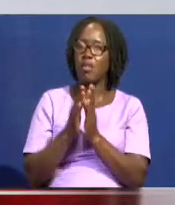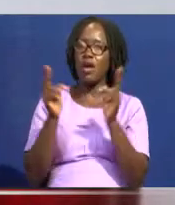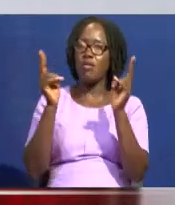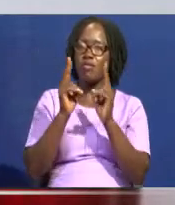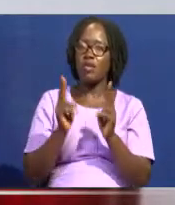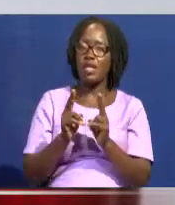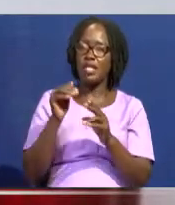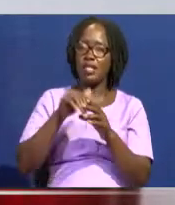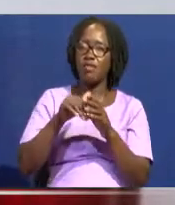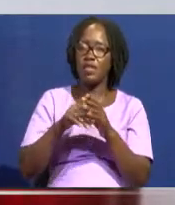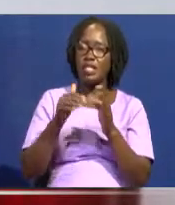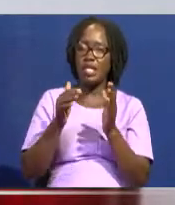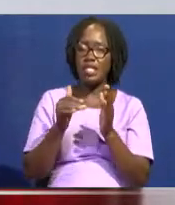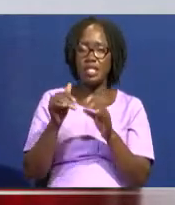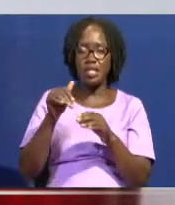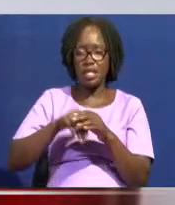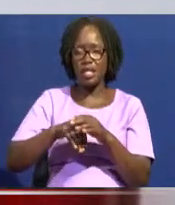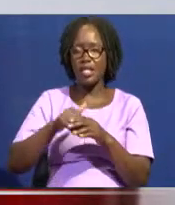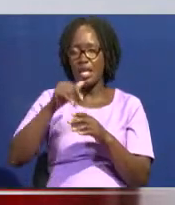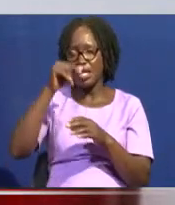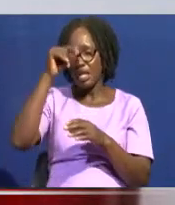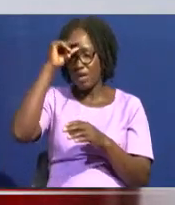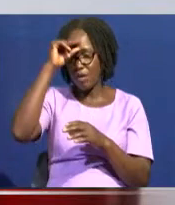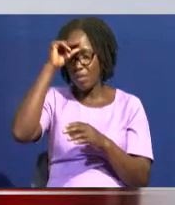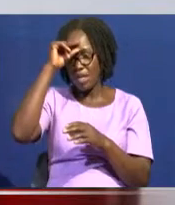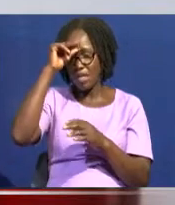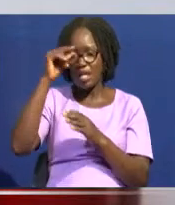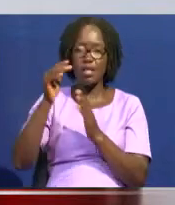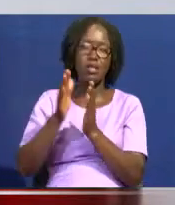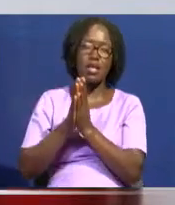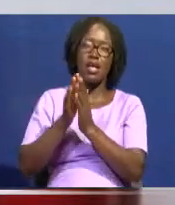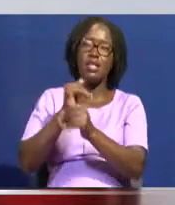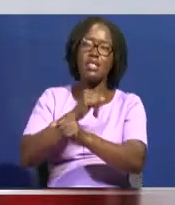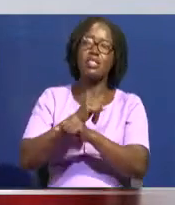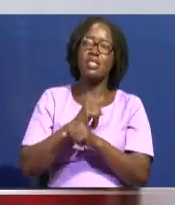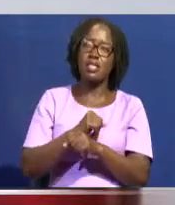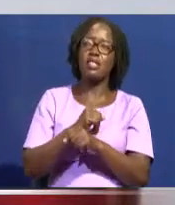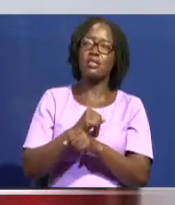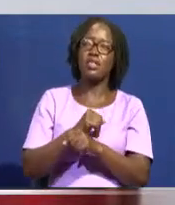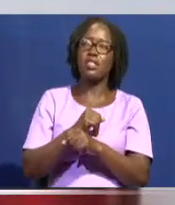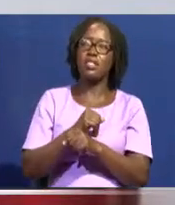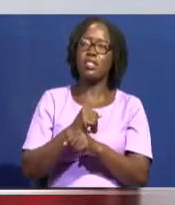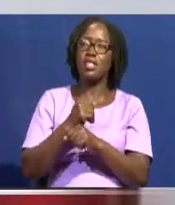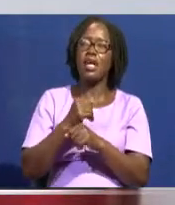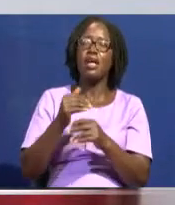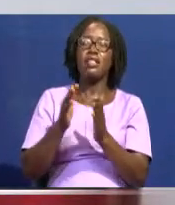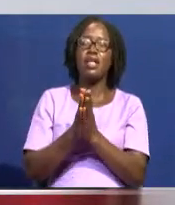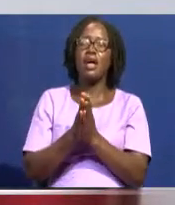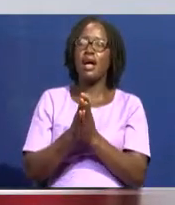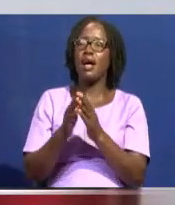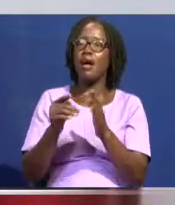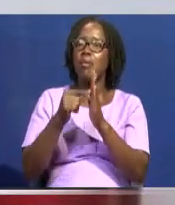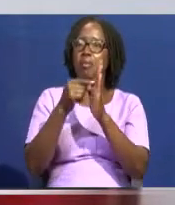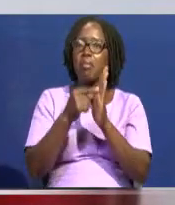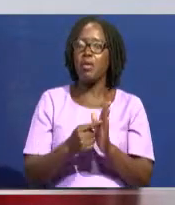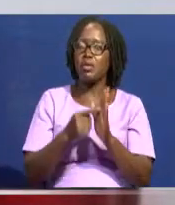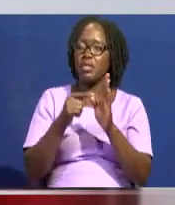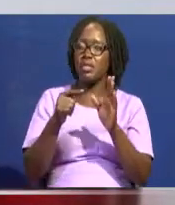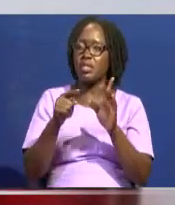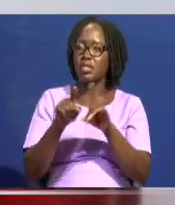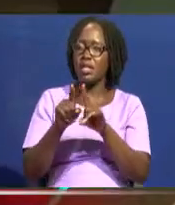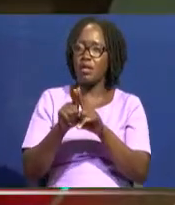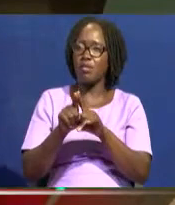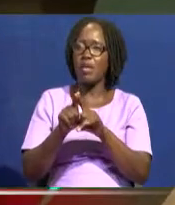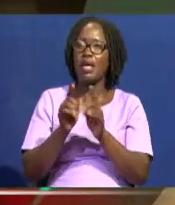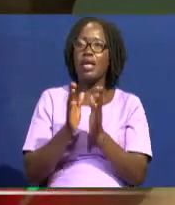in government securities. We are in the process of issuing the infrastructure bond and we have seen significant